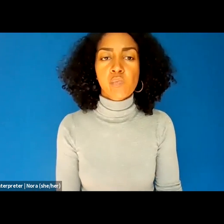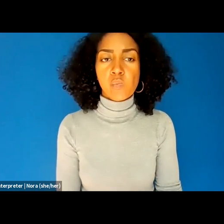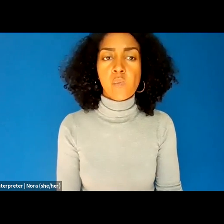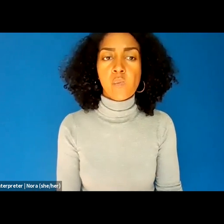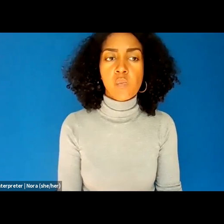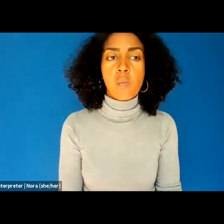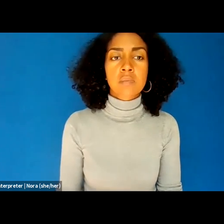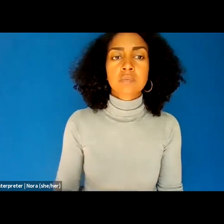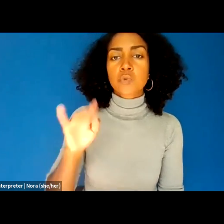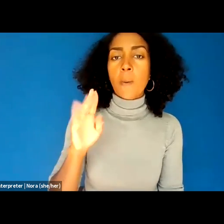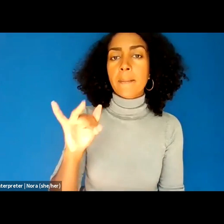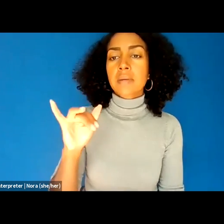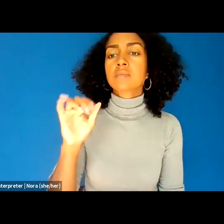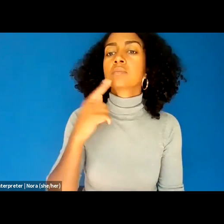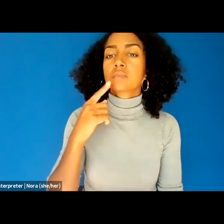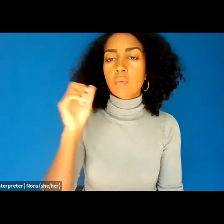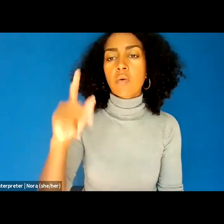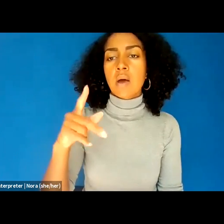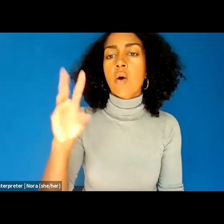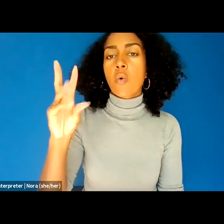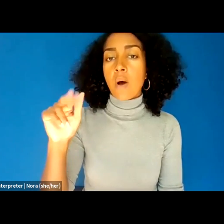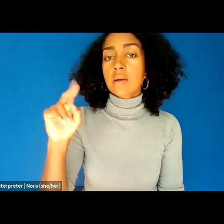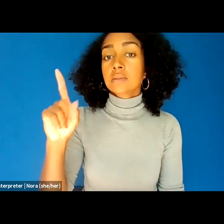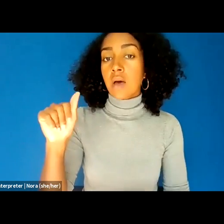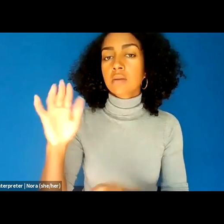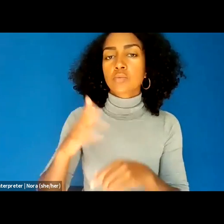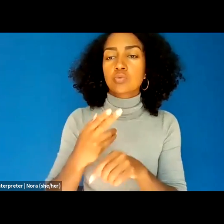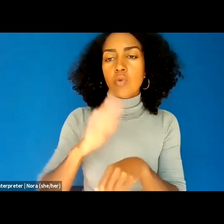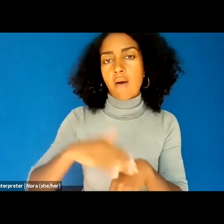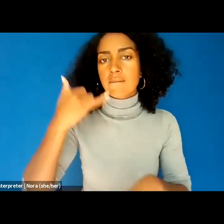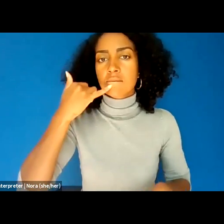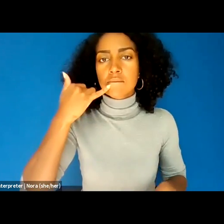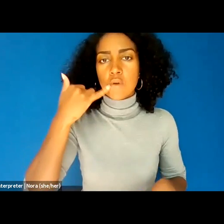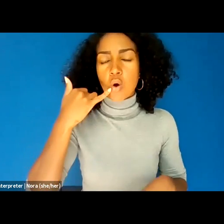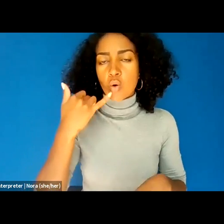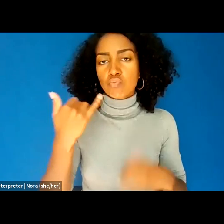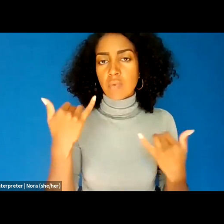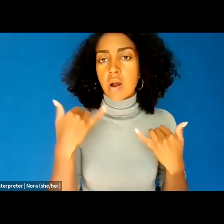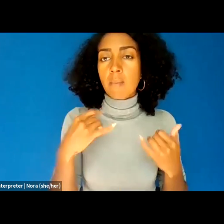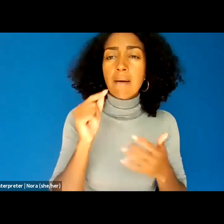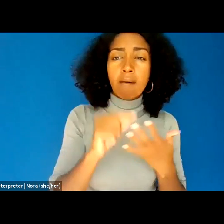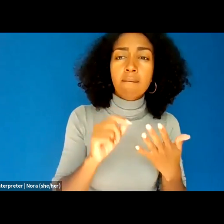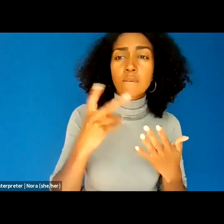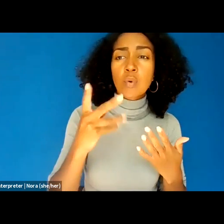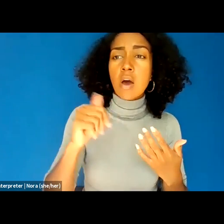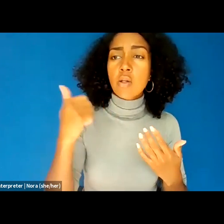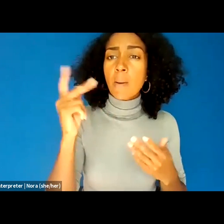Okay, so Wanda just said, okay, so Wanda's on a phone call, but then we have a few other people